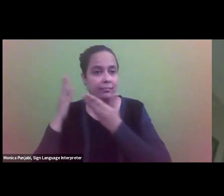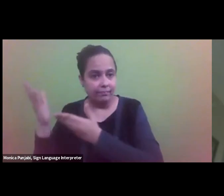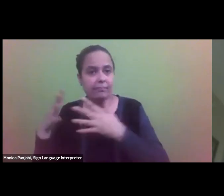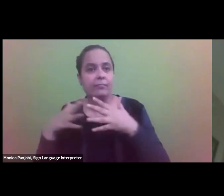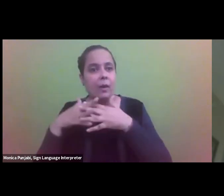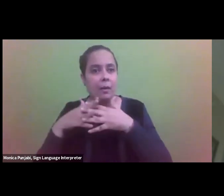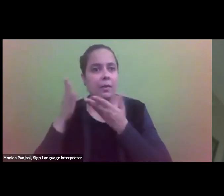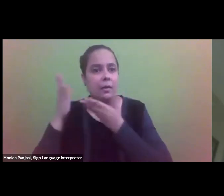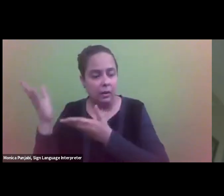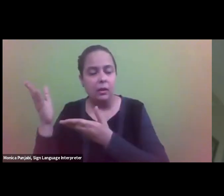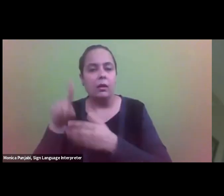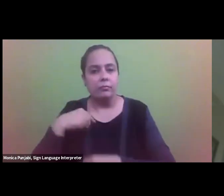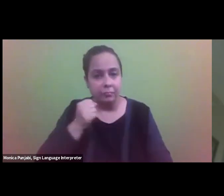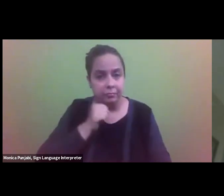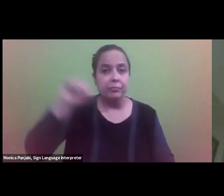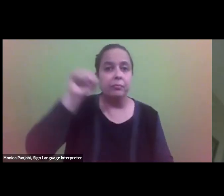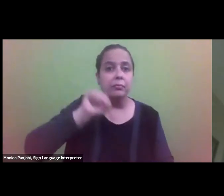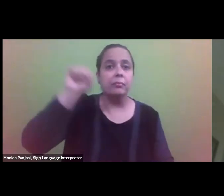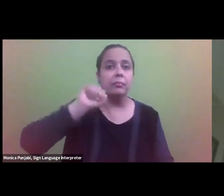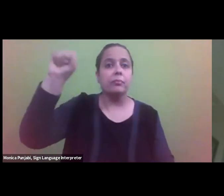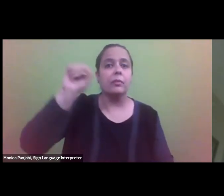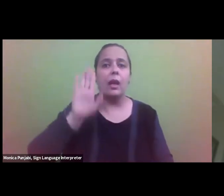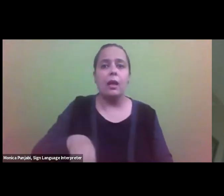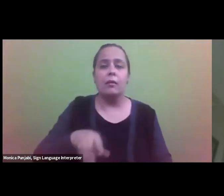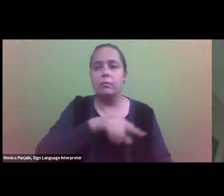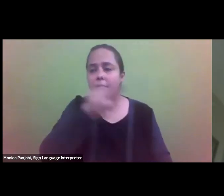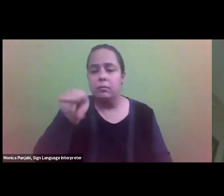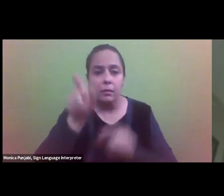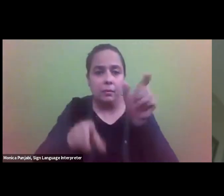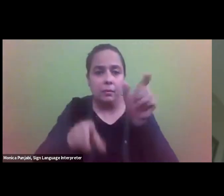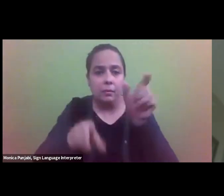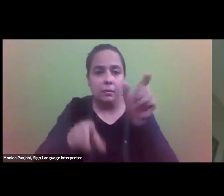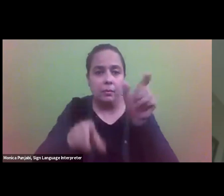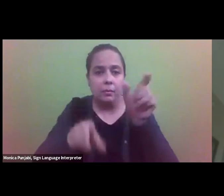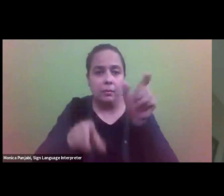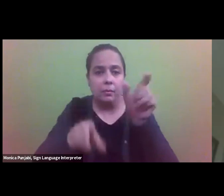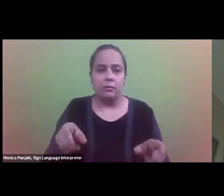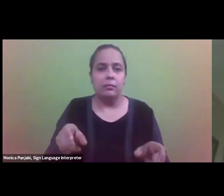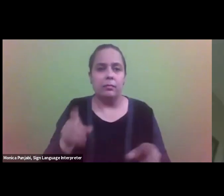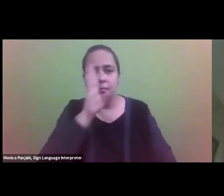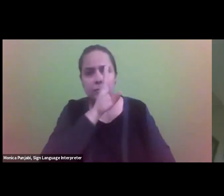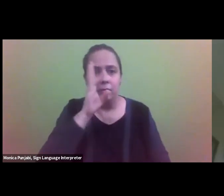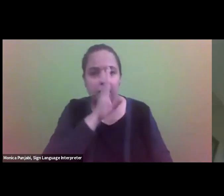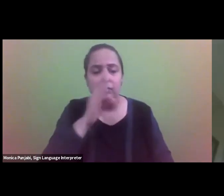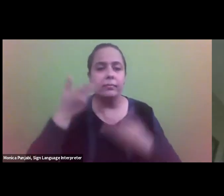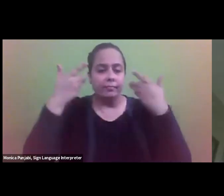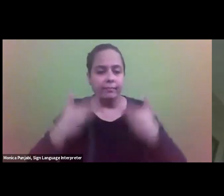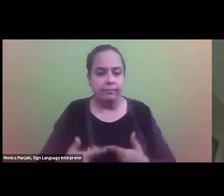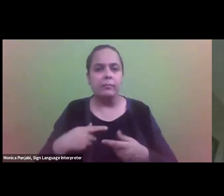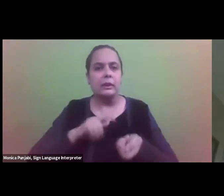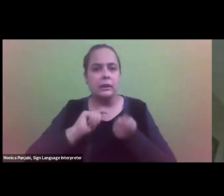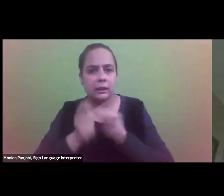on the basis of sexual orientation, gender identity or expression, or sex characteristics, end